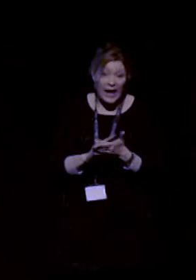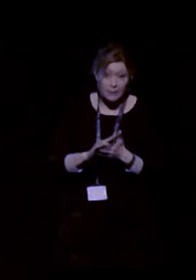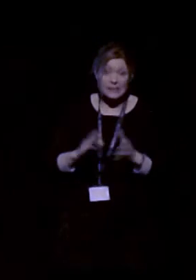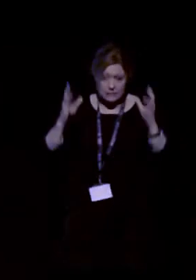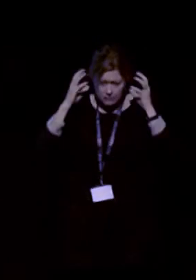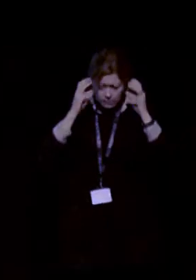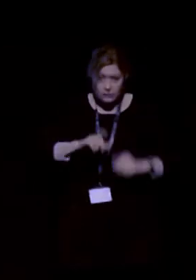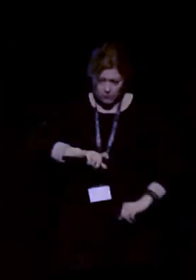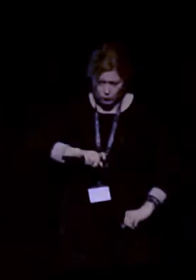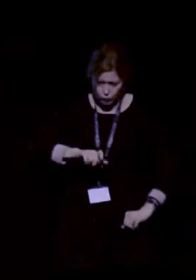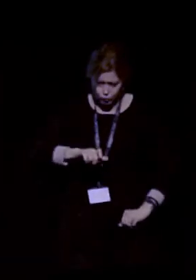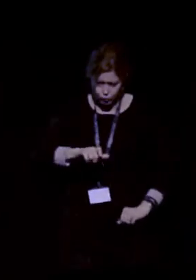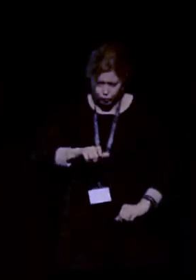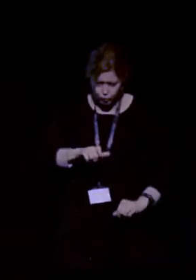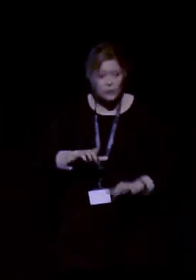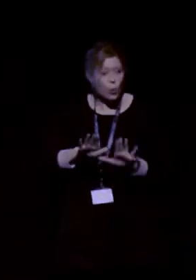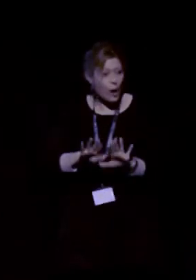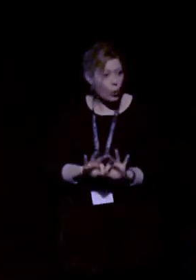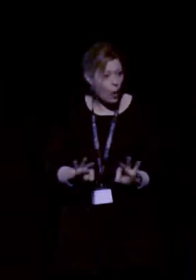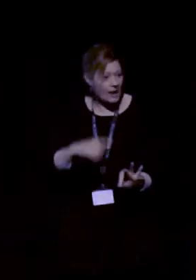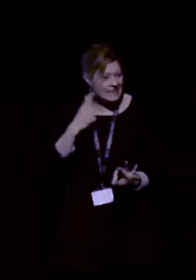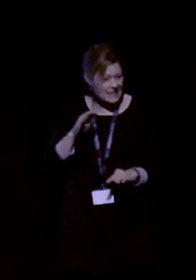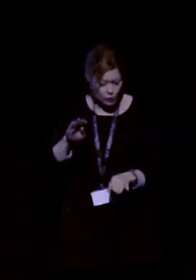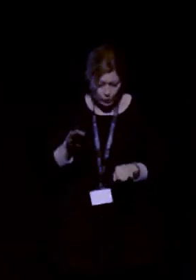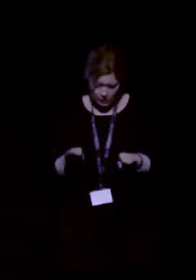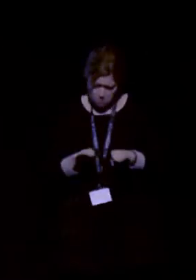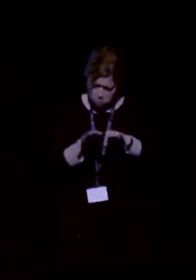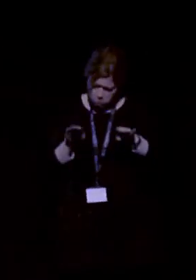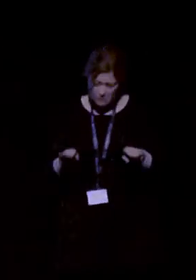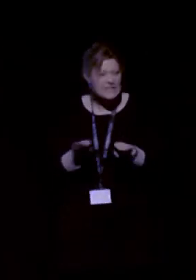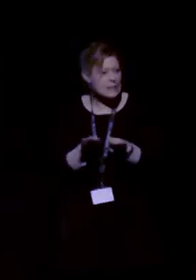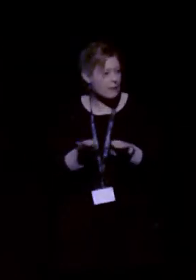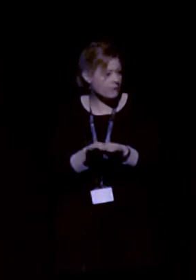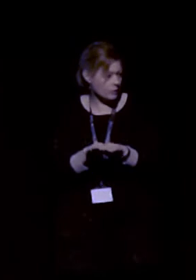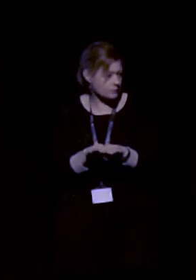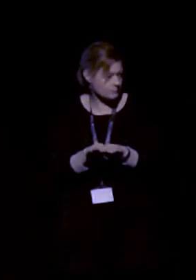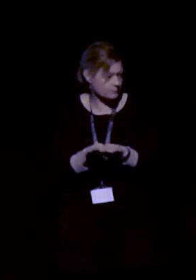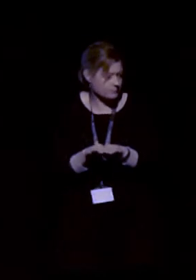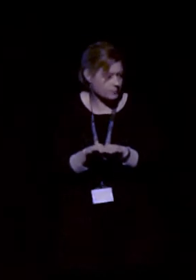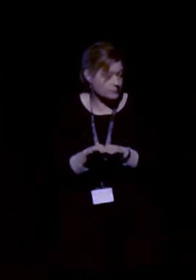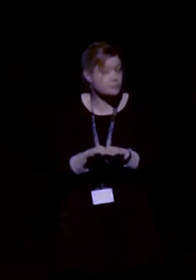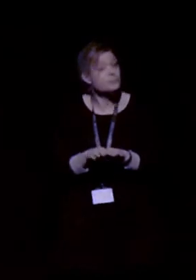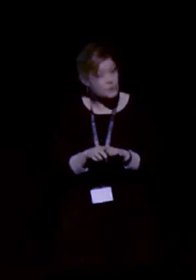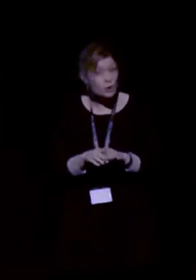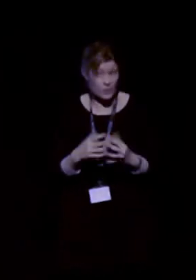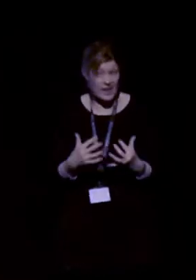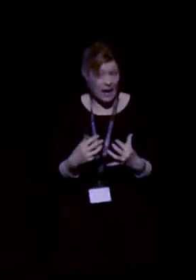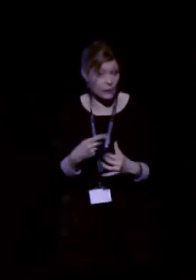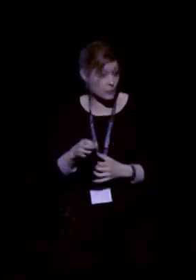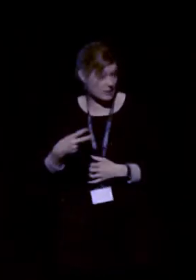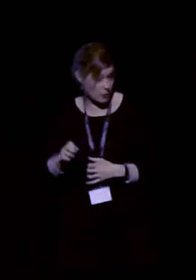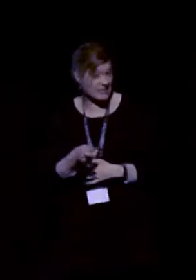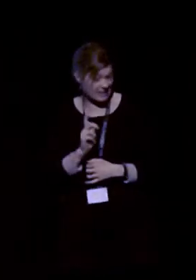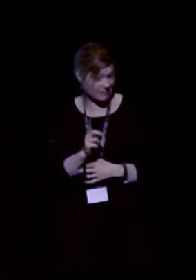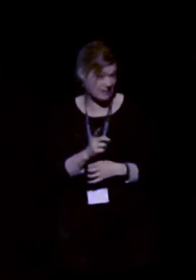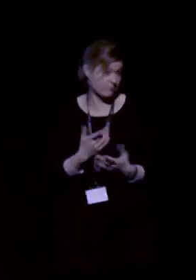with an external sound that's quite soft, and that's what people try to do nowadays. And the theoretical rationales